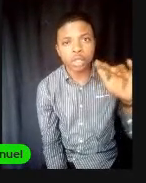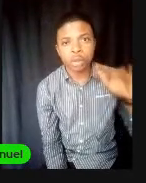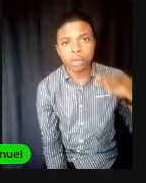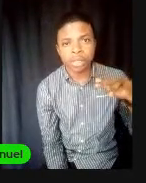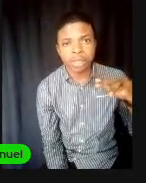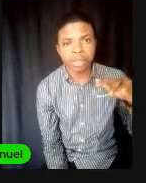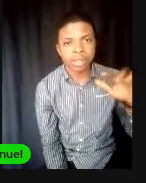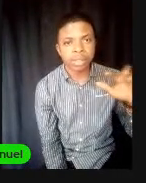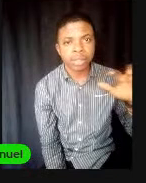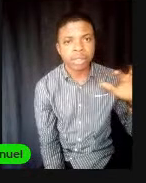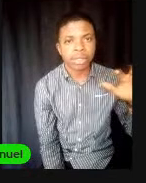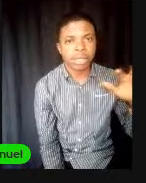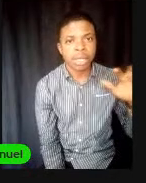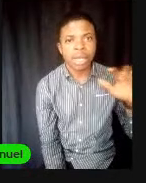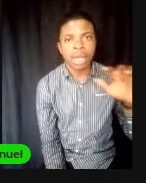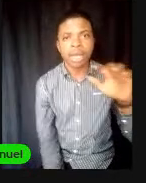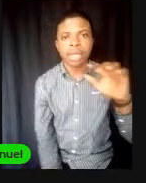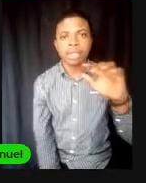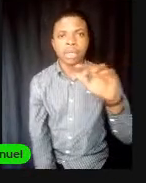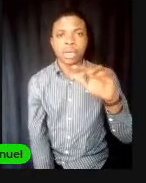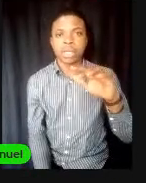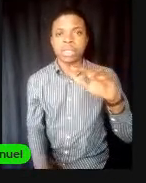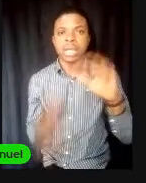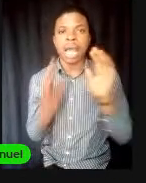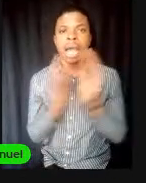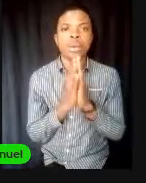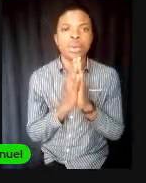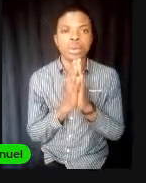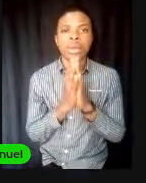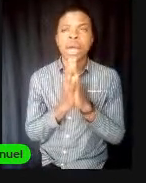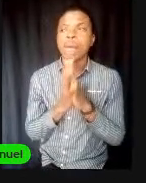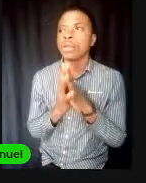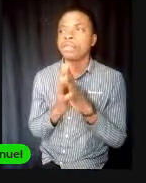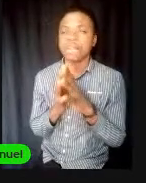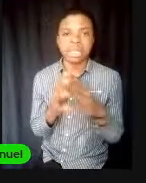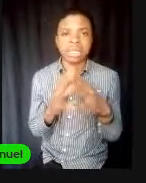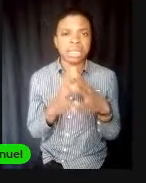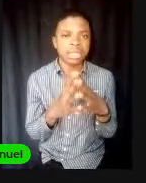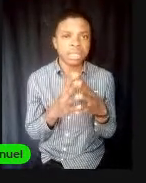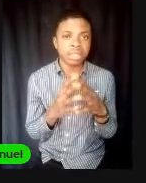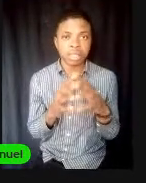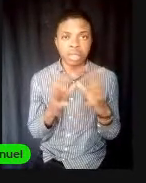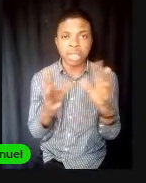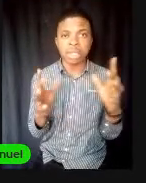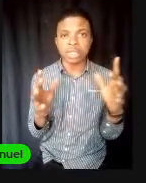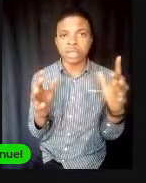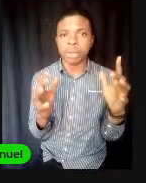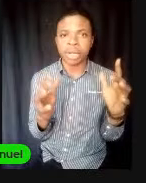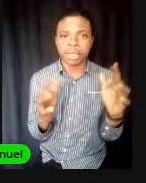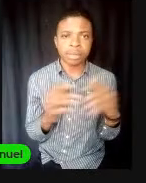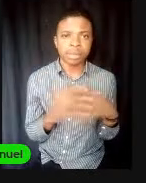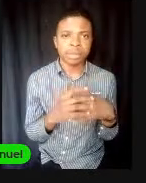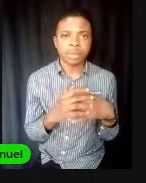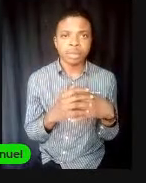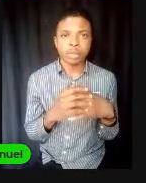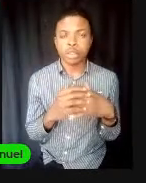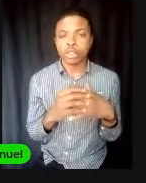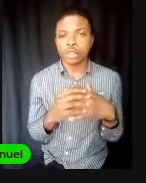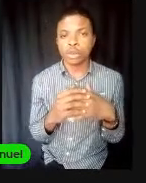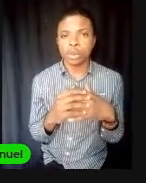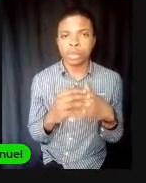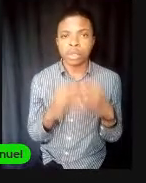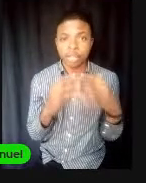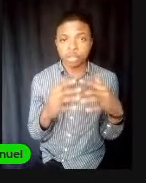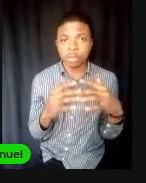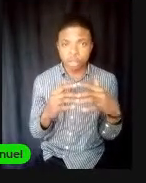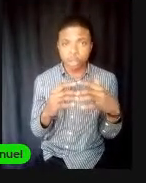slow a little bit Okay, because all right, I'm only facilitating the translation part. okay,